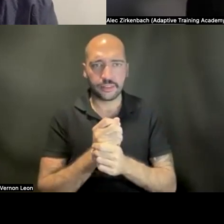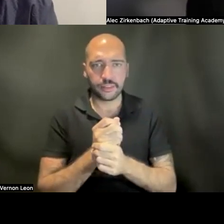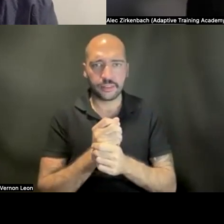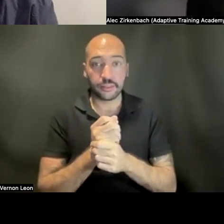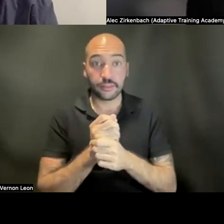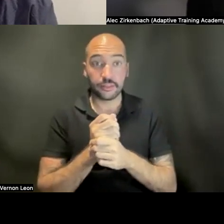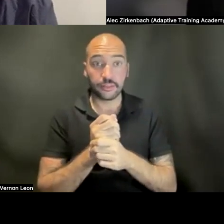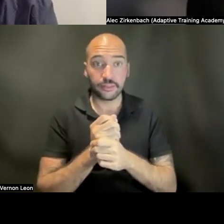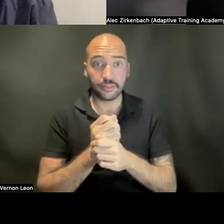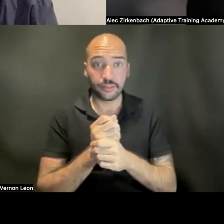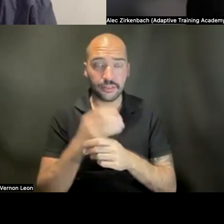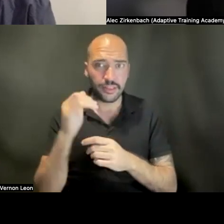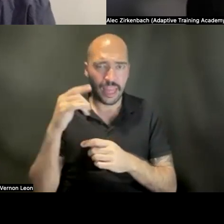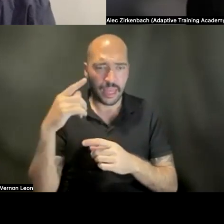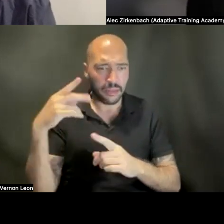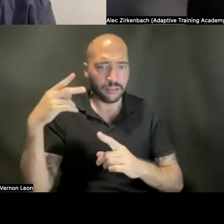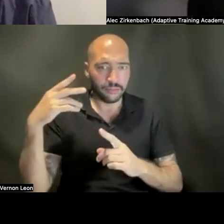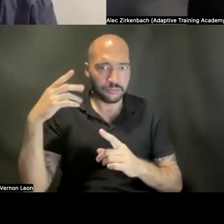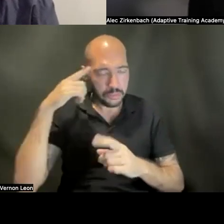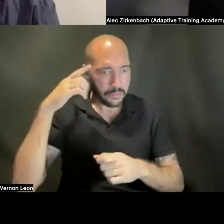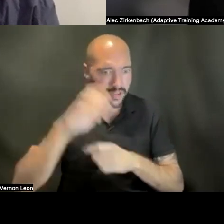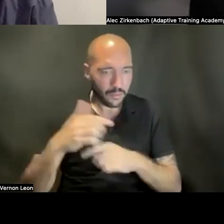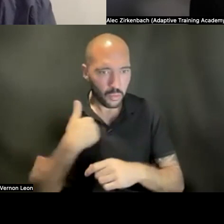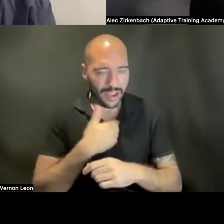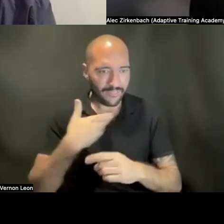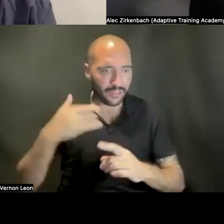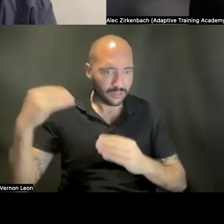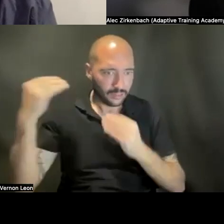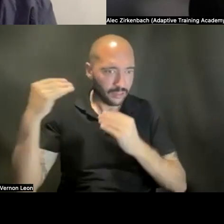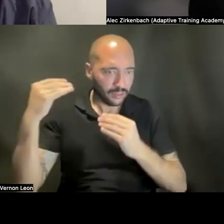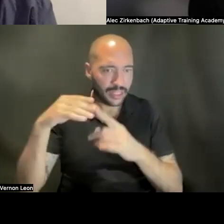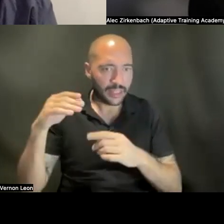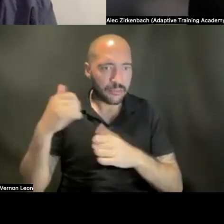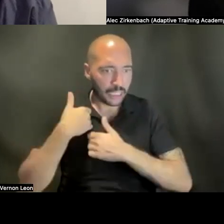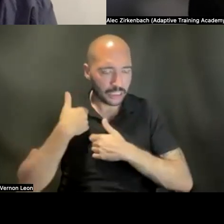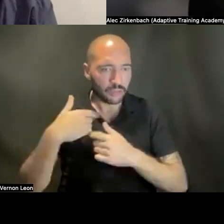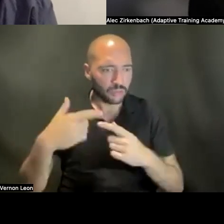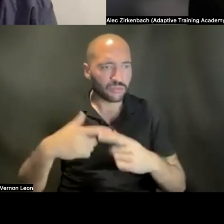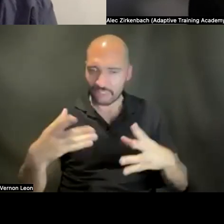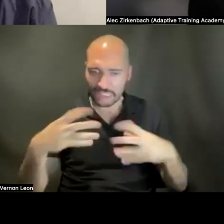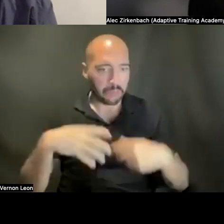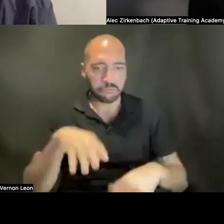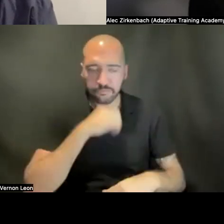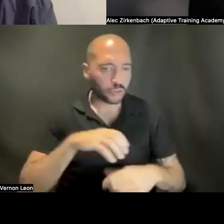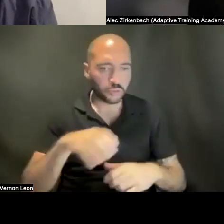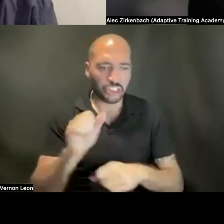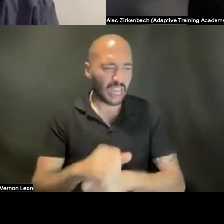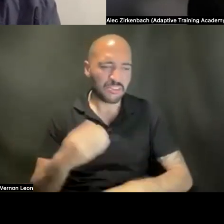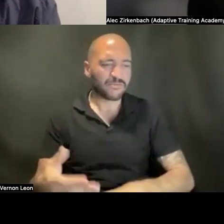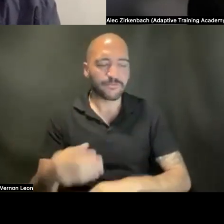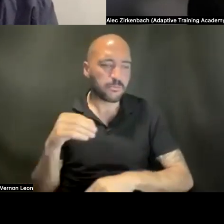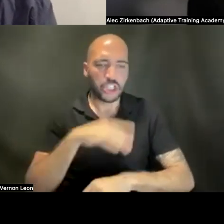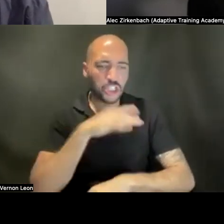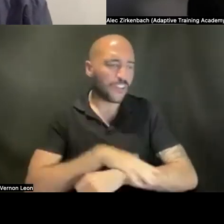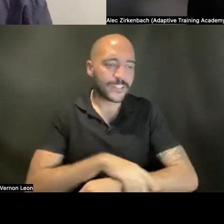the conditioning that we have in the military service to just suck it up and to do the job and, rub dirt in it, right? Like